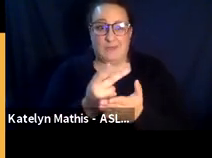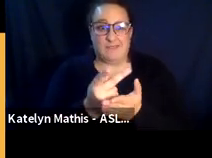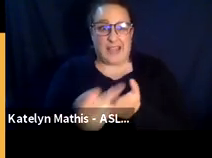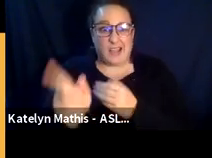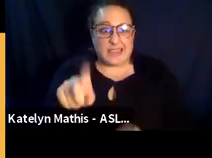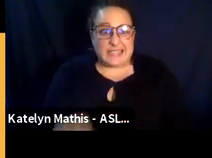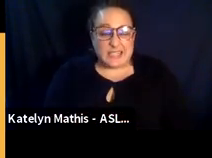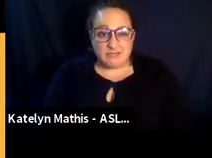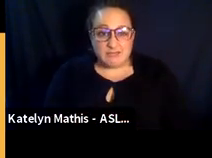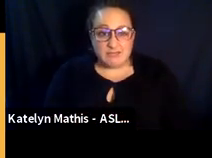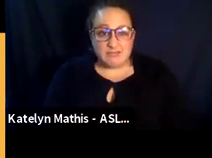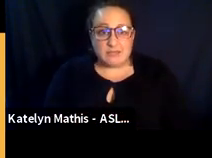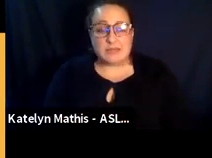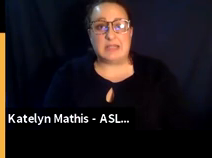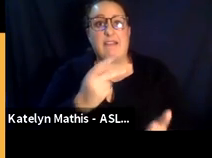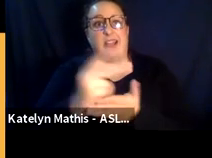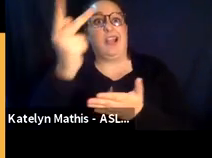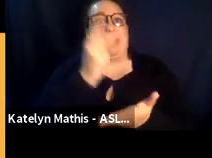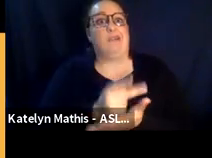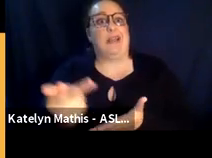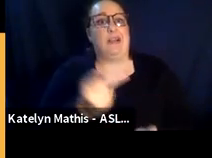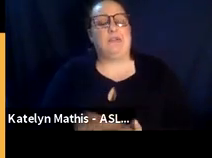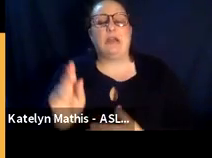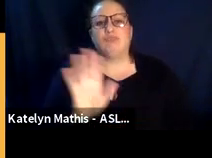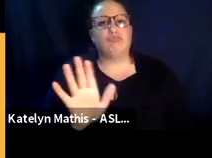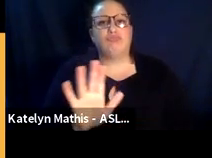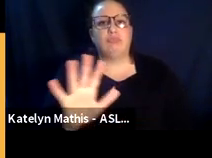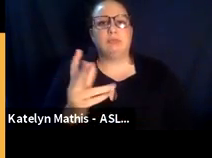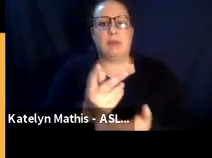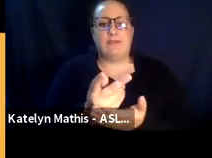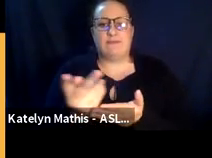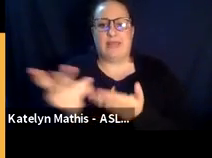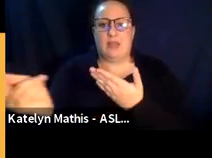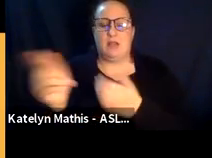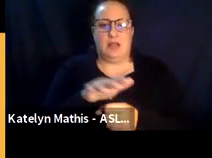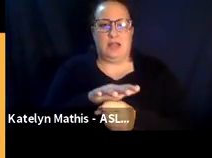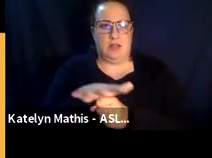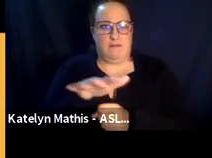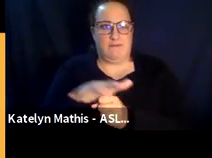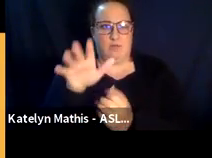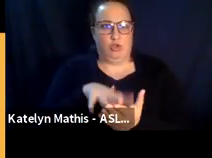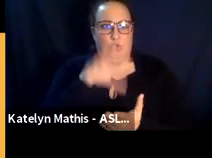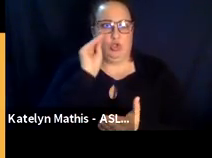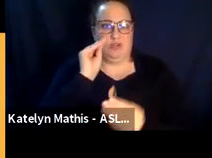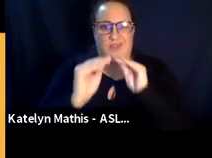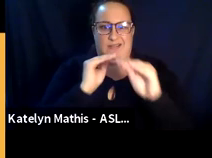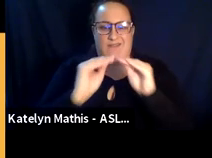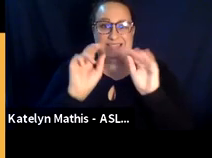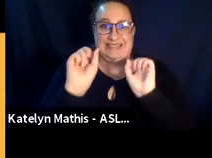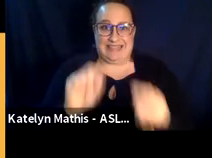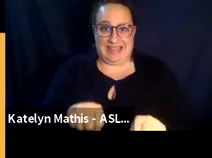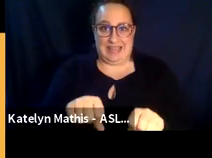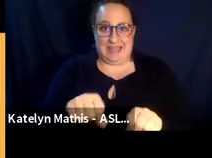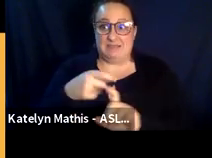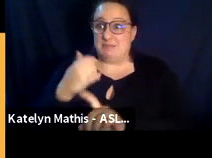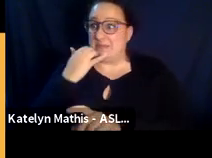but they don't need to fail so much that they need to fail enough so that they can learn that they can fix, and that they can learn from their mistakes. That's